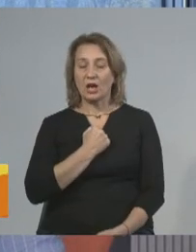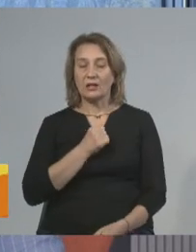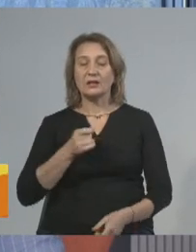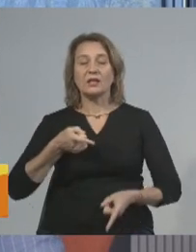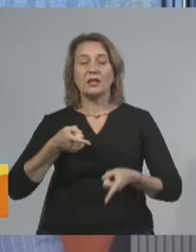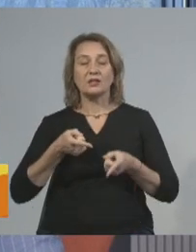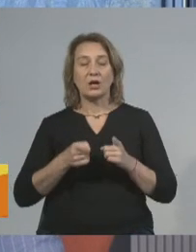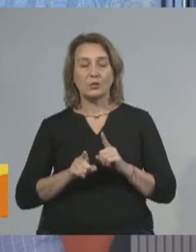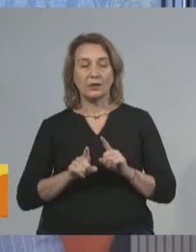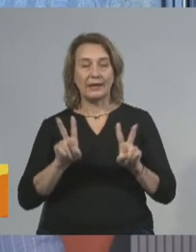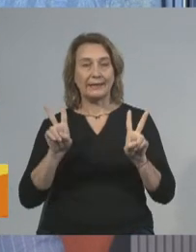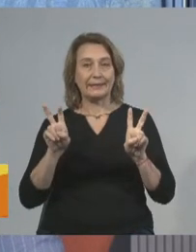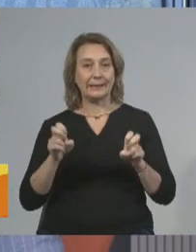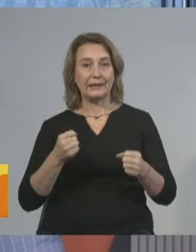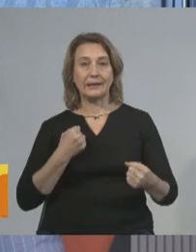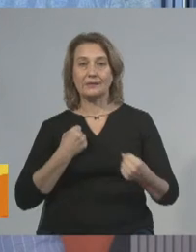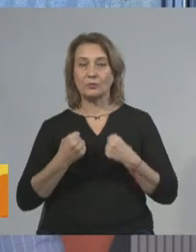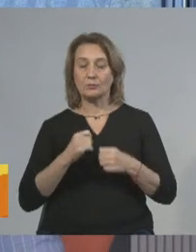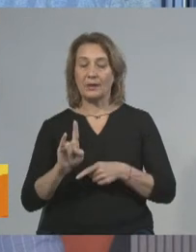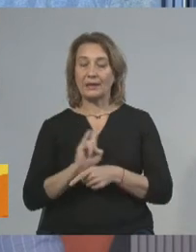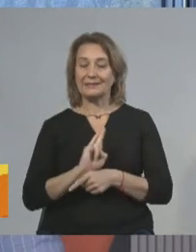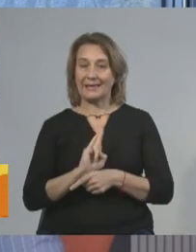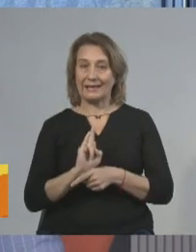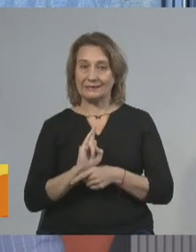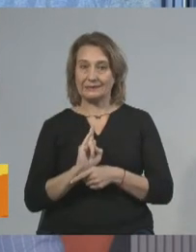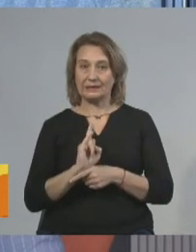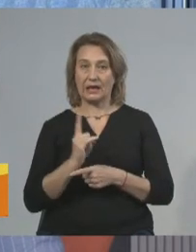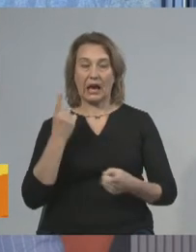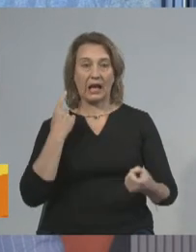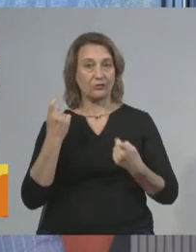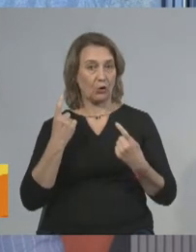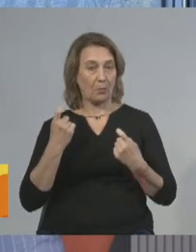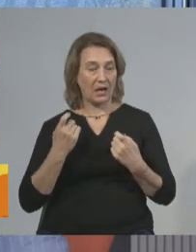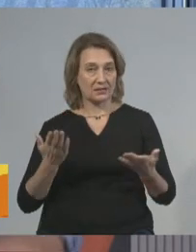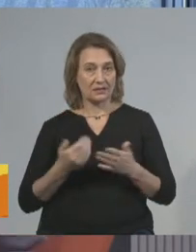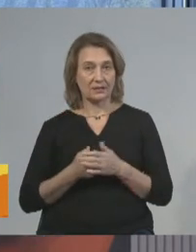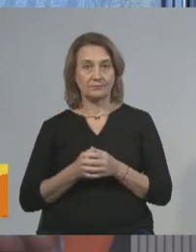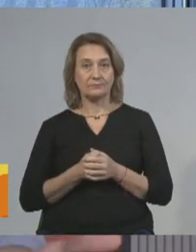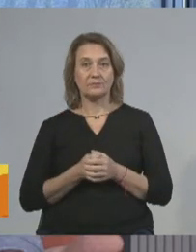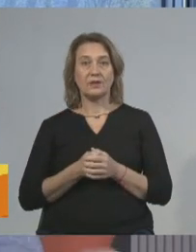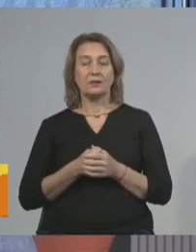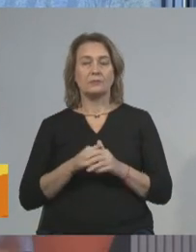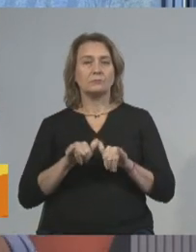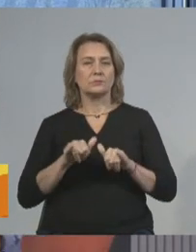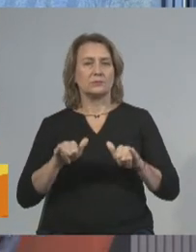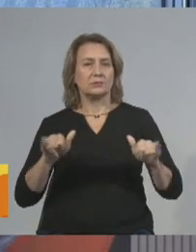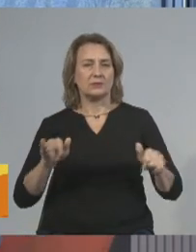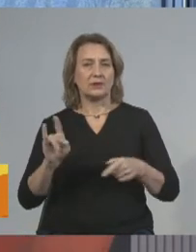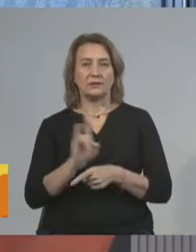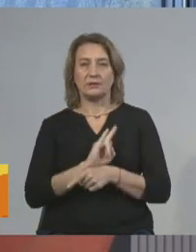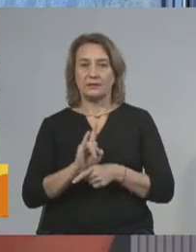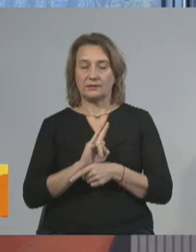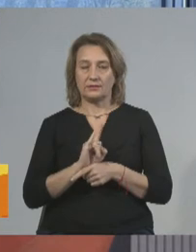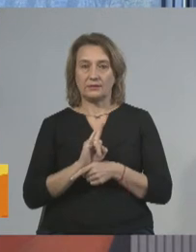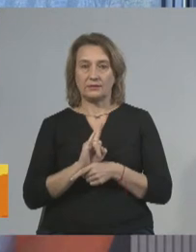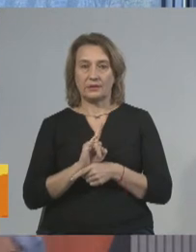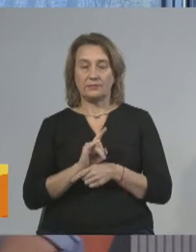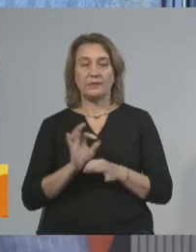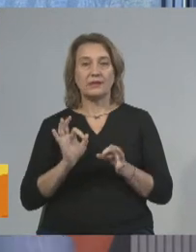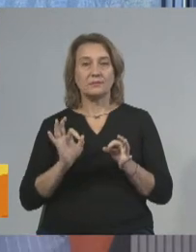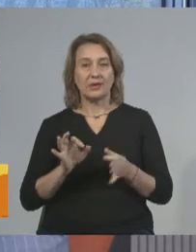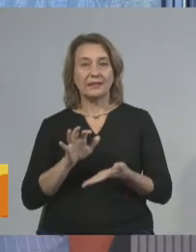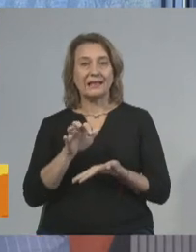uh well this is a very exciting but unfortunately very relevant problem disinformation